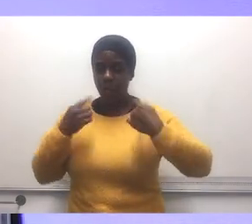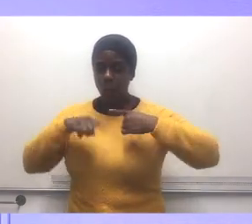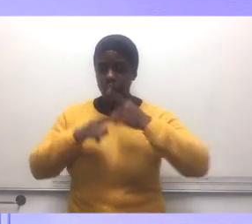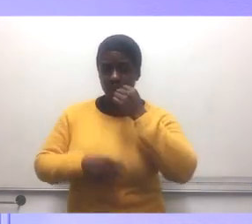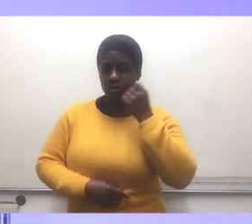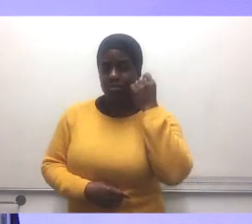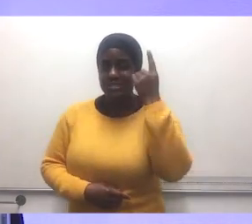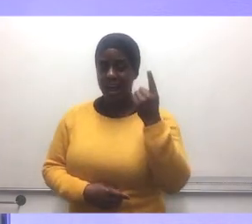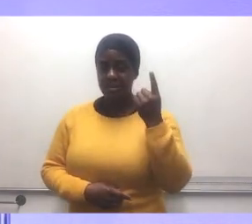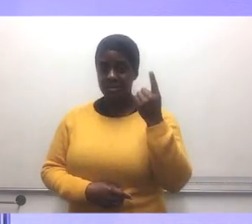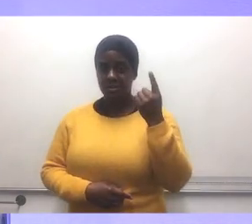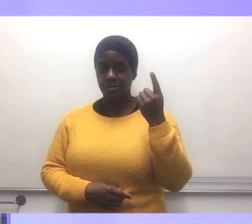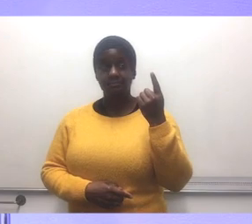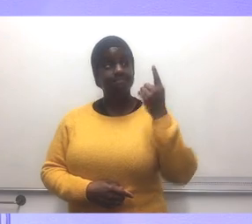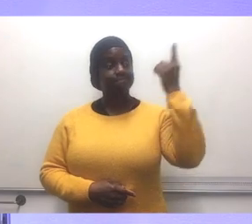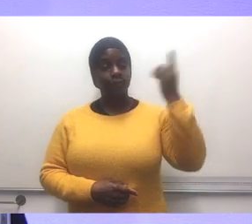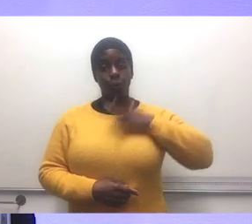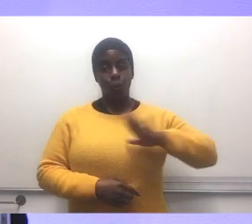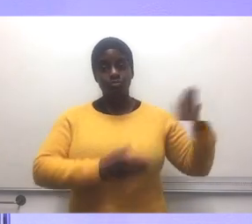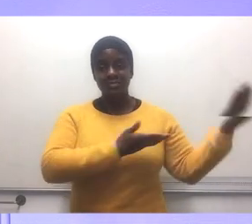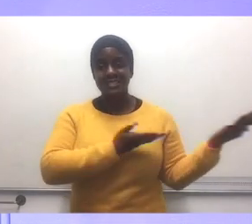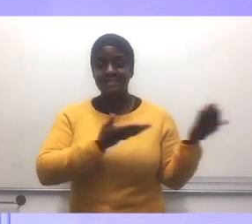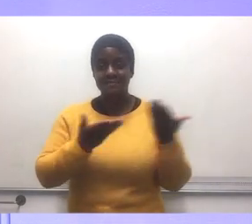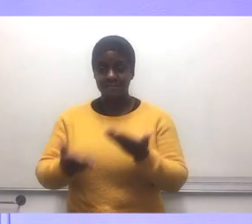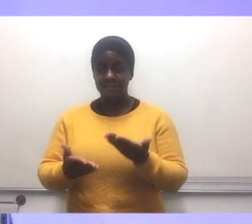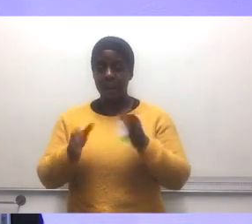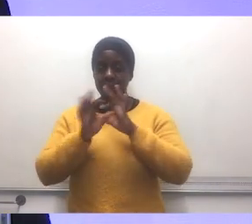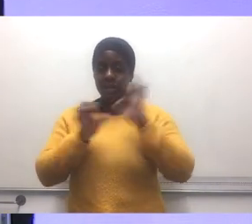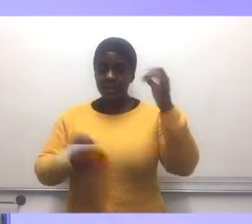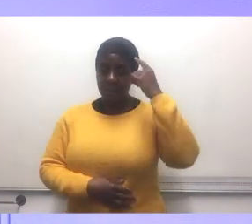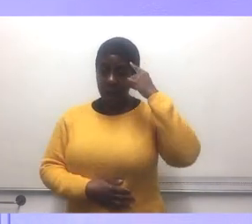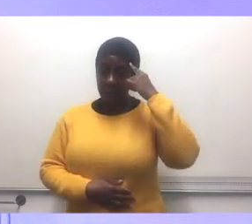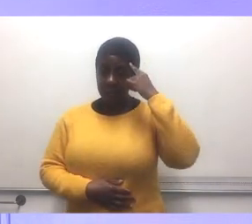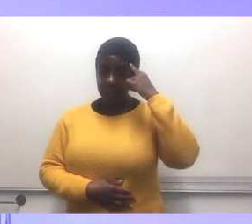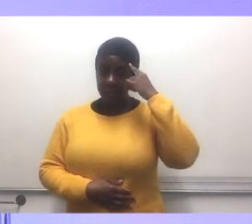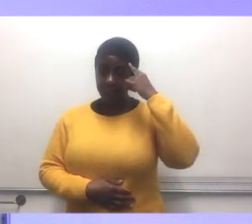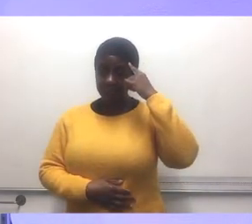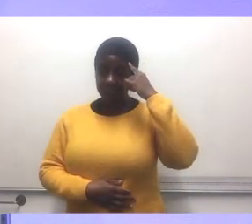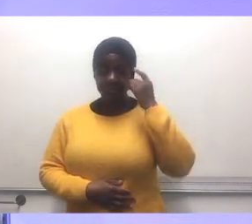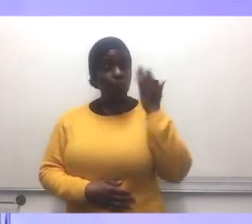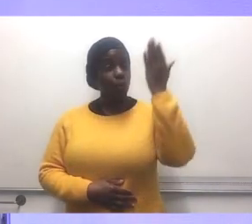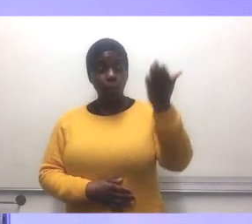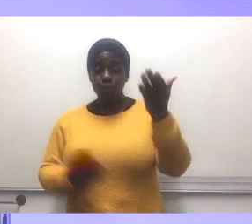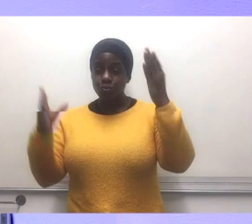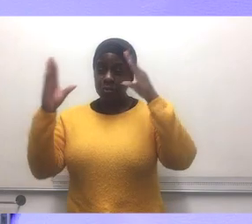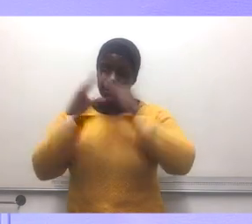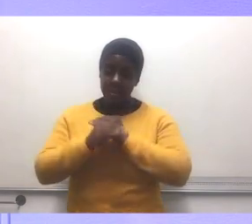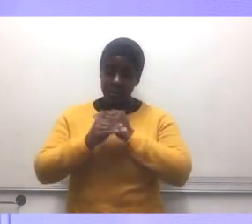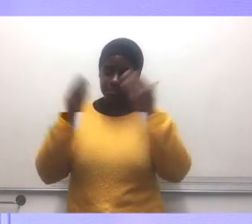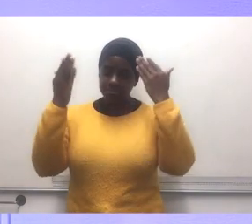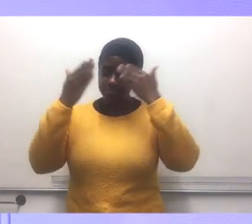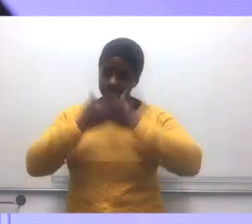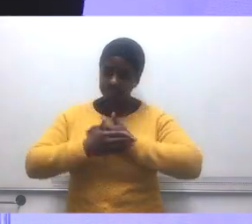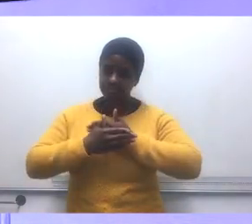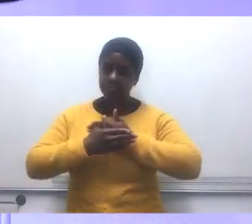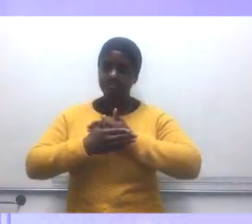understanding. Tonight, God wants to give you peace of mind. You can go to bed tonight and